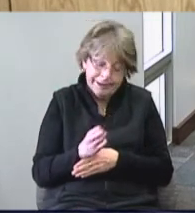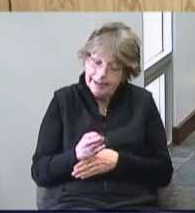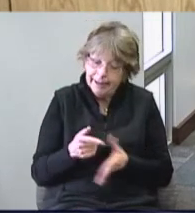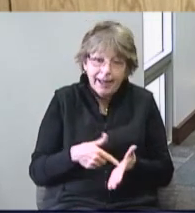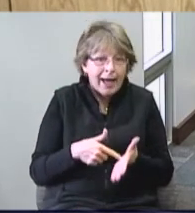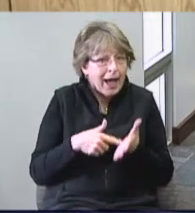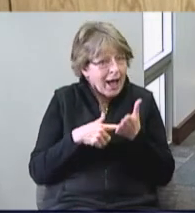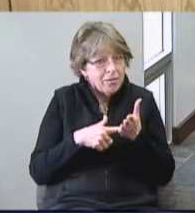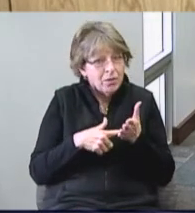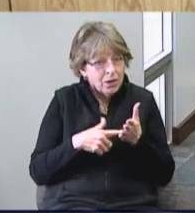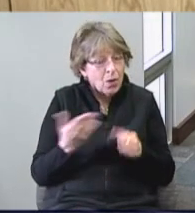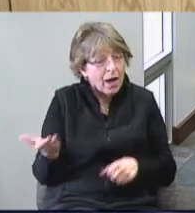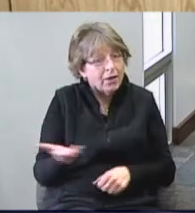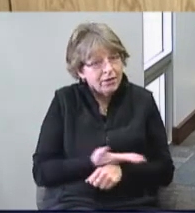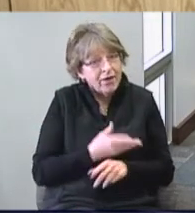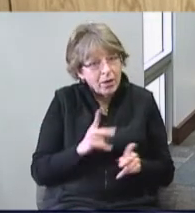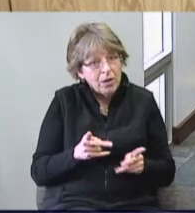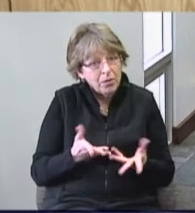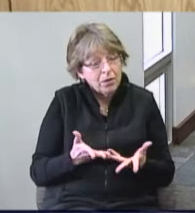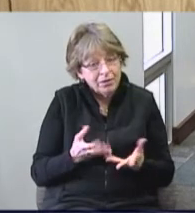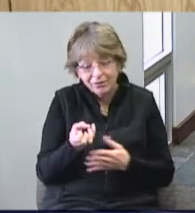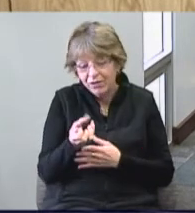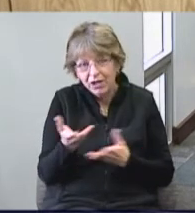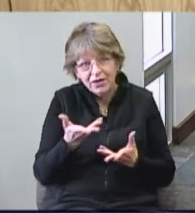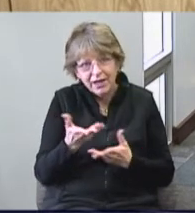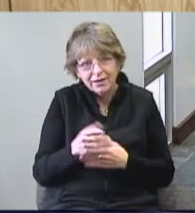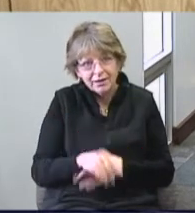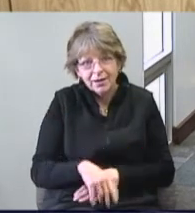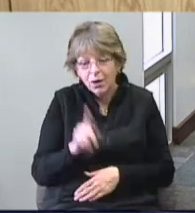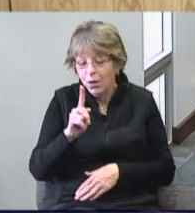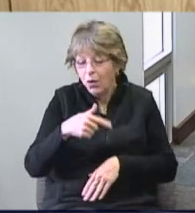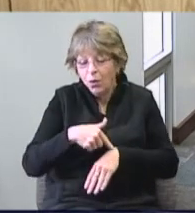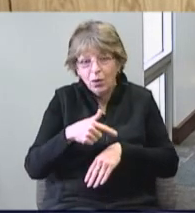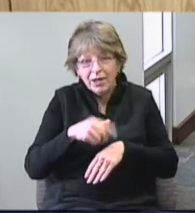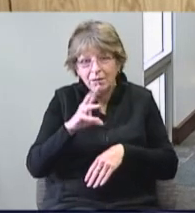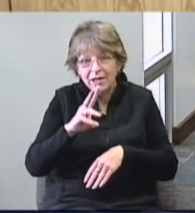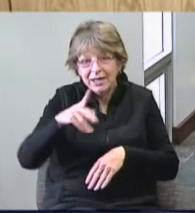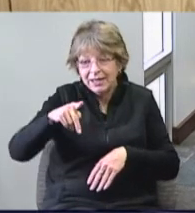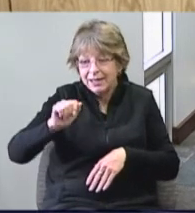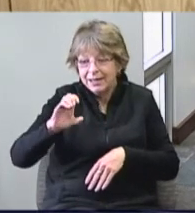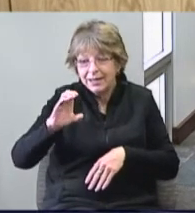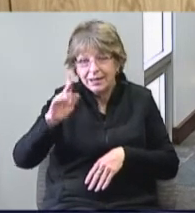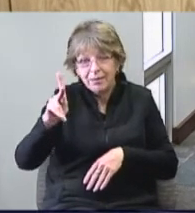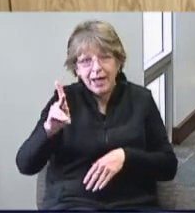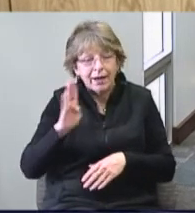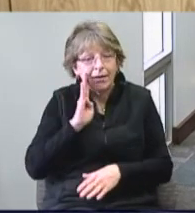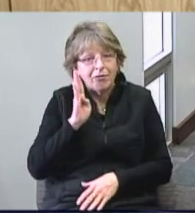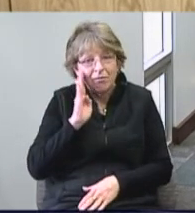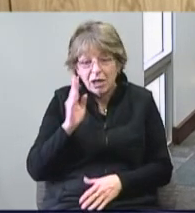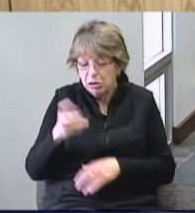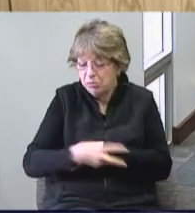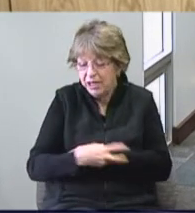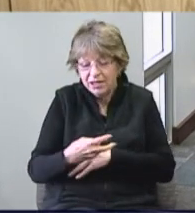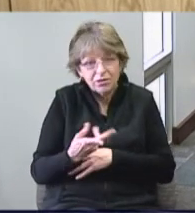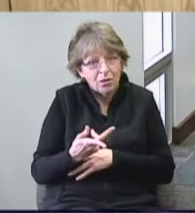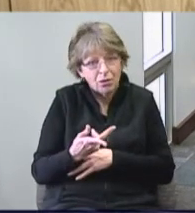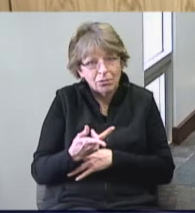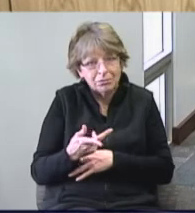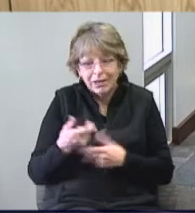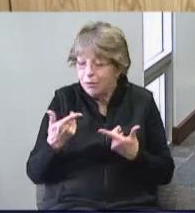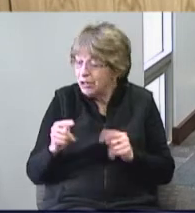for little things. I had a guy stole a 6-pack of beer once. I had to terminate him, and he was a great guy. I'm sure you're a great